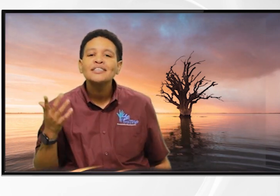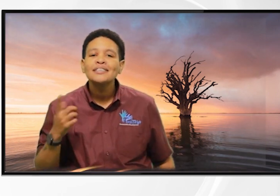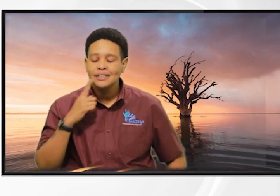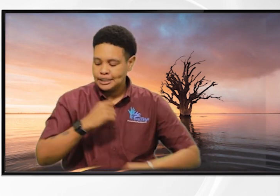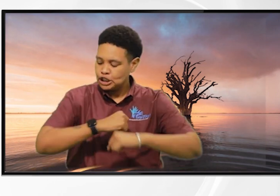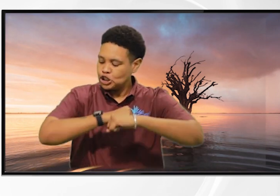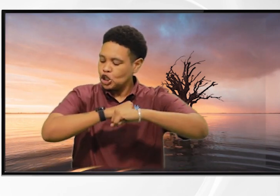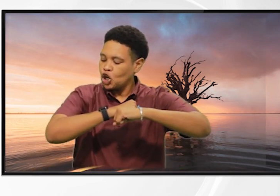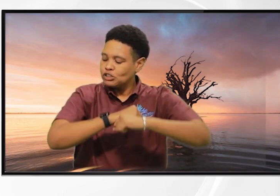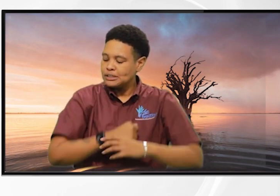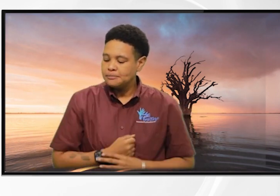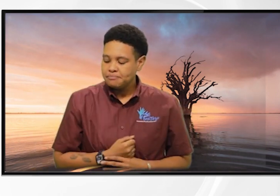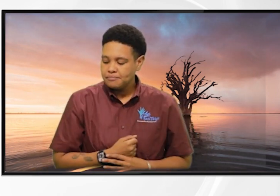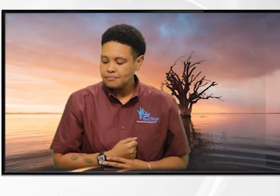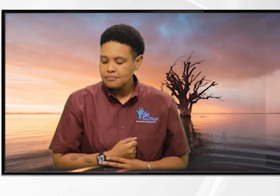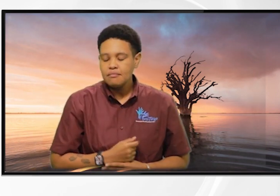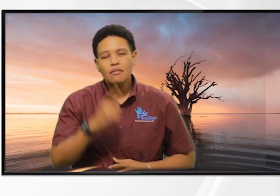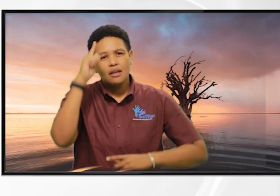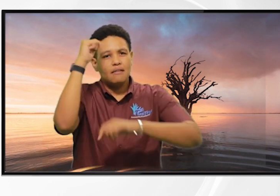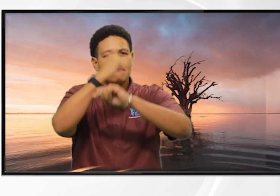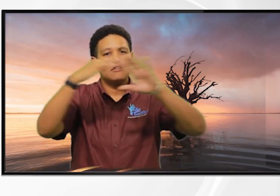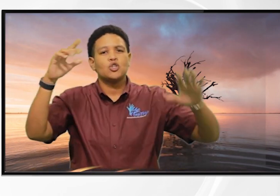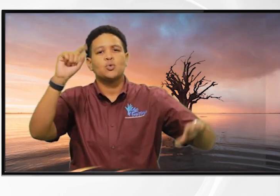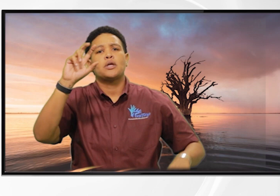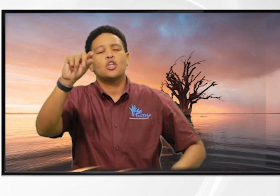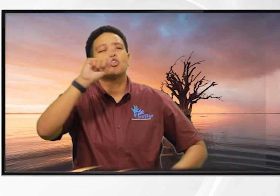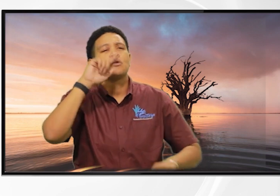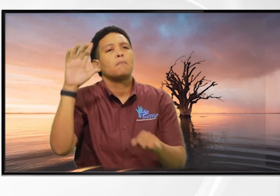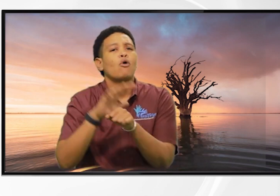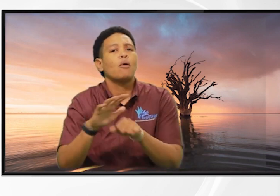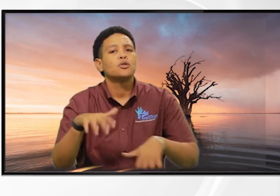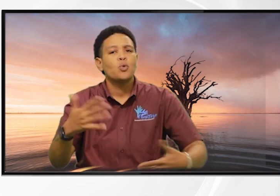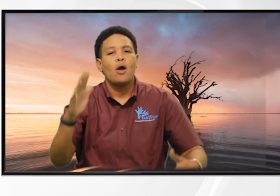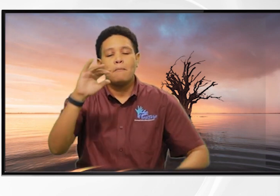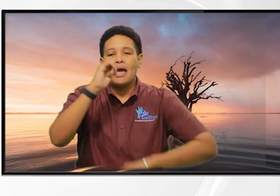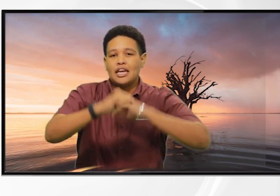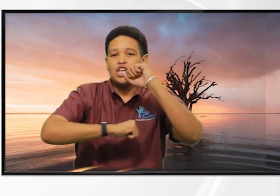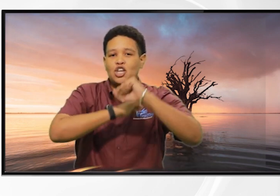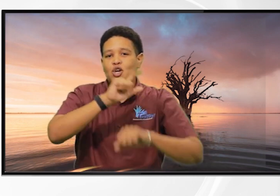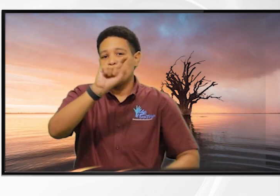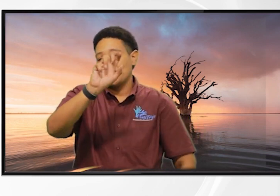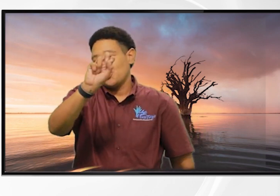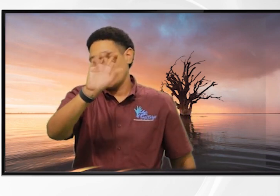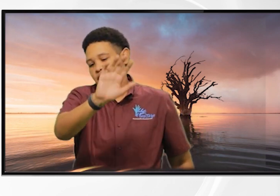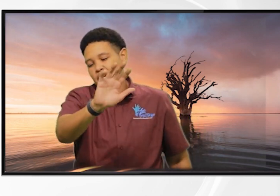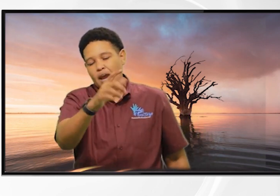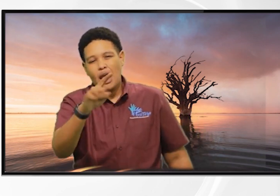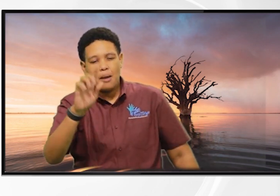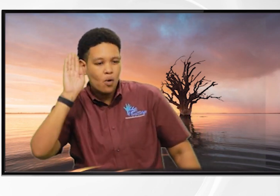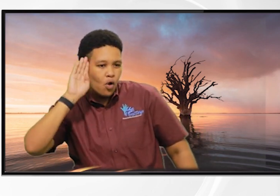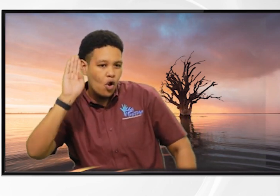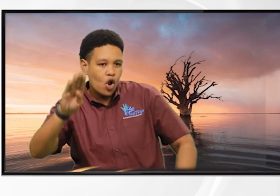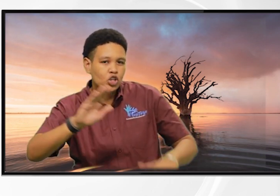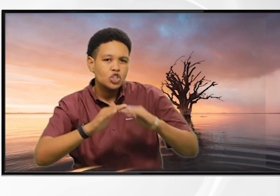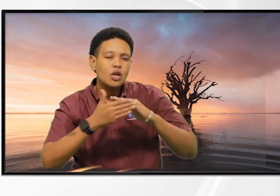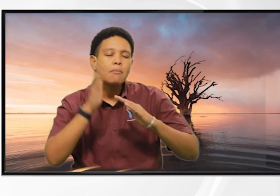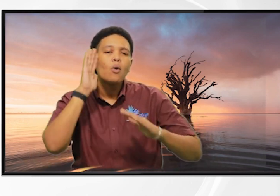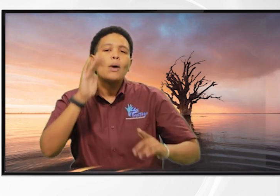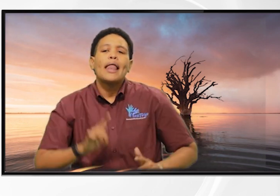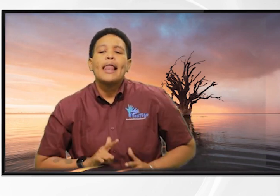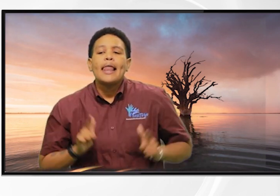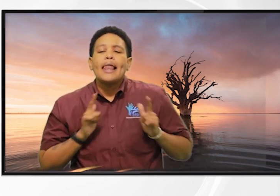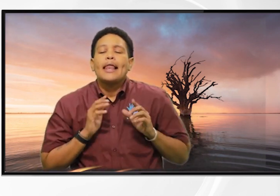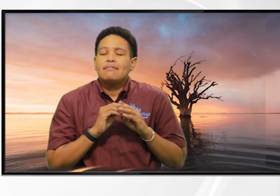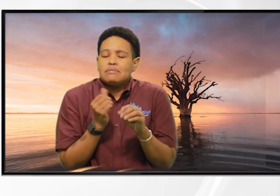Security. Vision 2030 promises that by the year 2030, every Jamaican will live in a